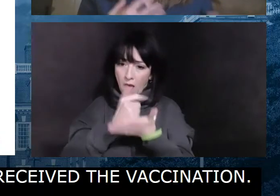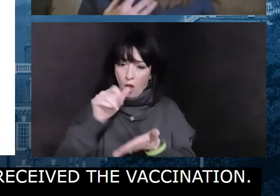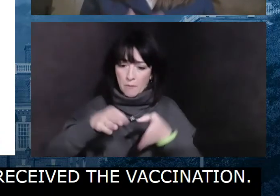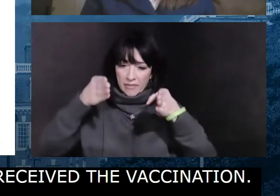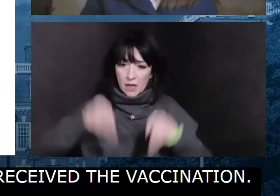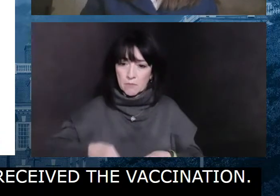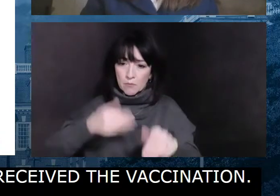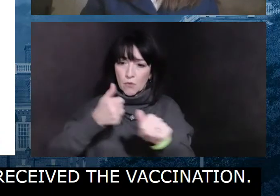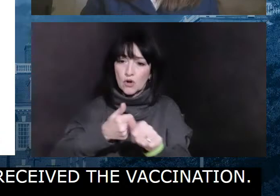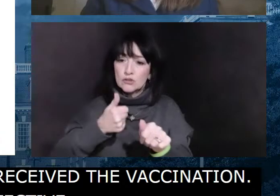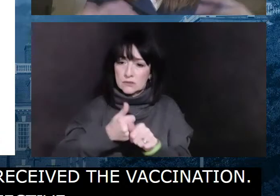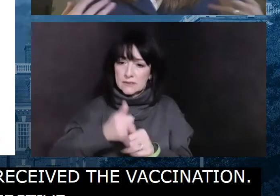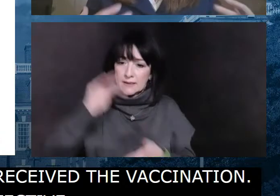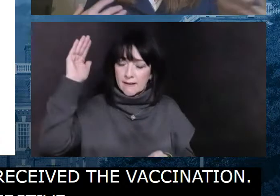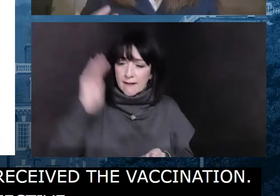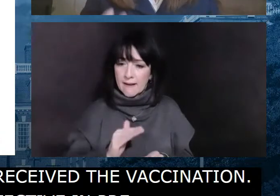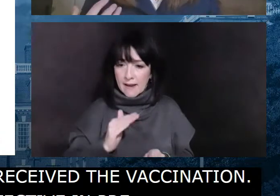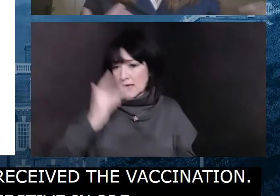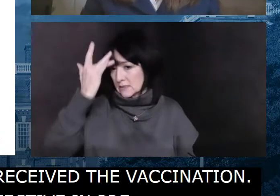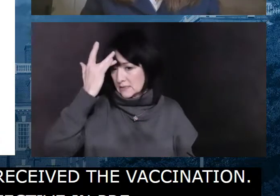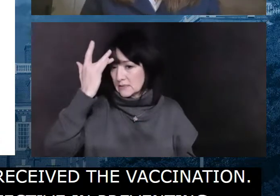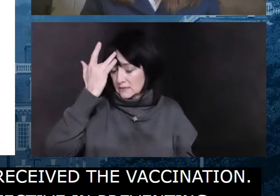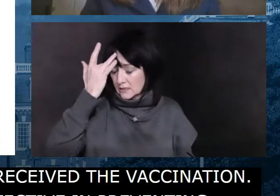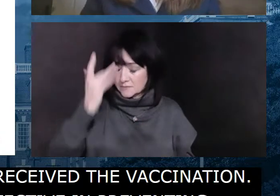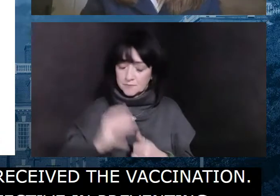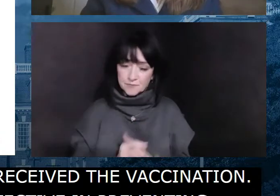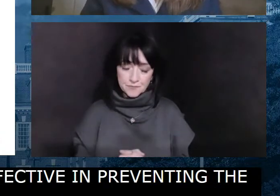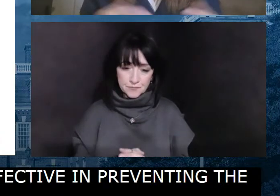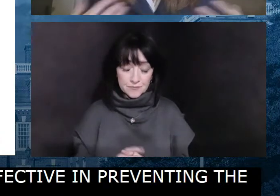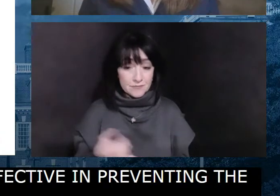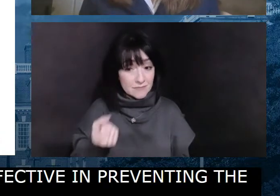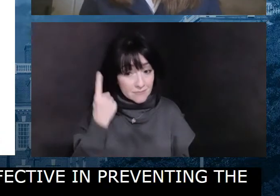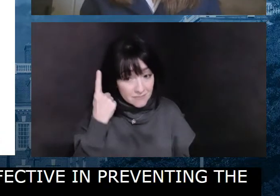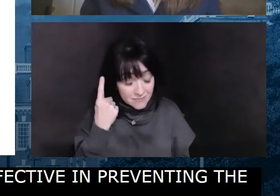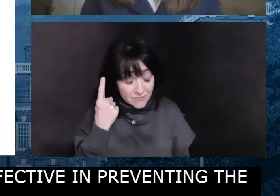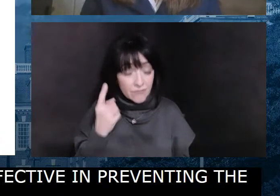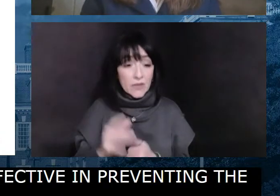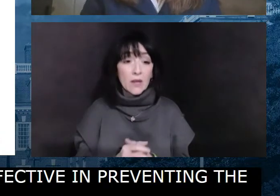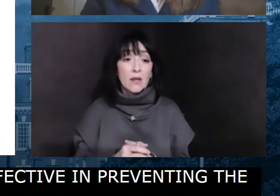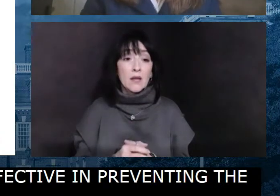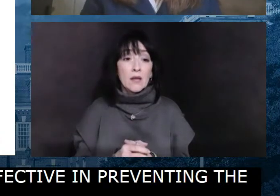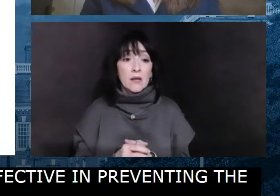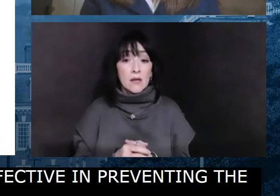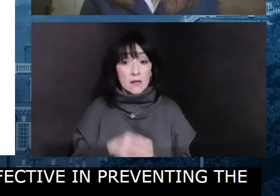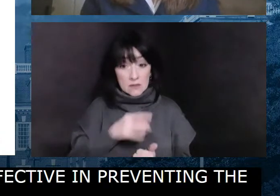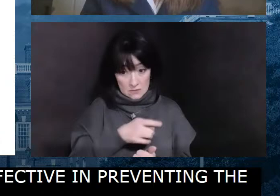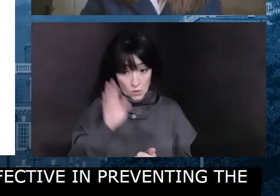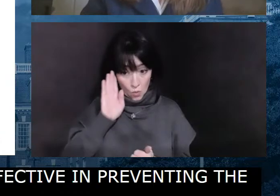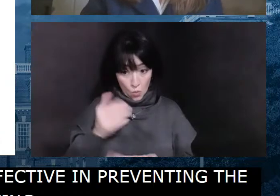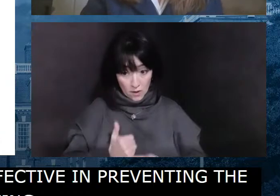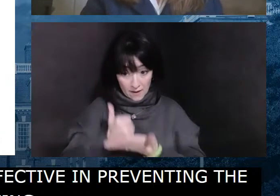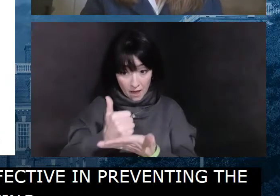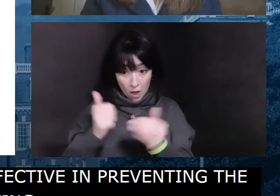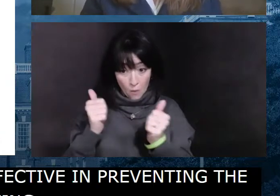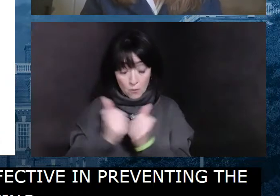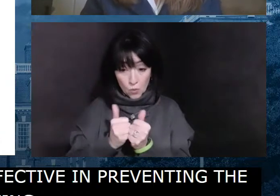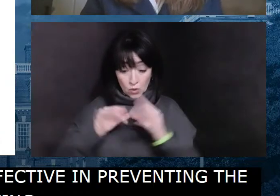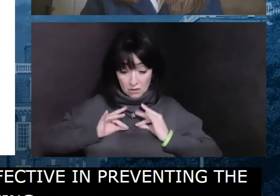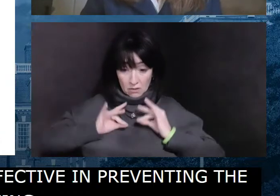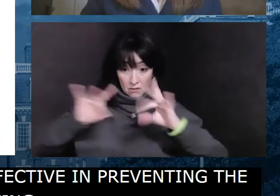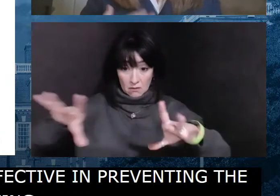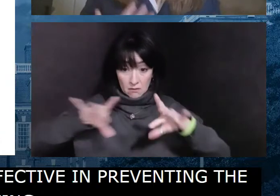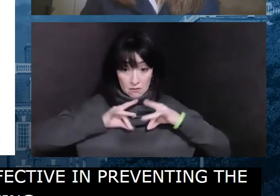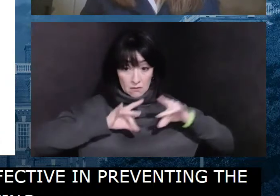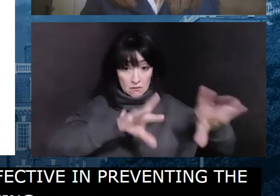decreasing transmission. We know intuitively it does help with decrease of transmission, but because with this